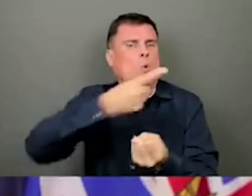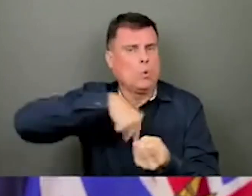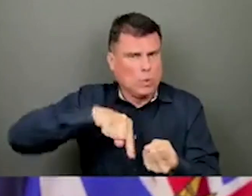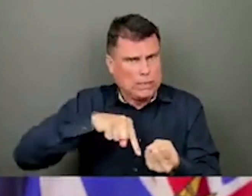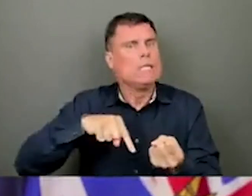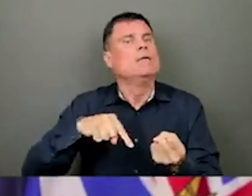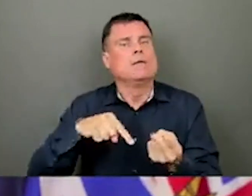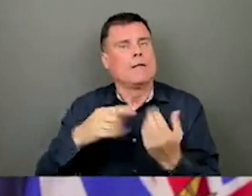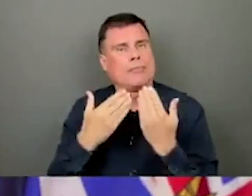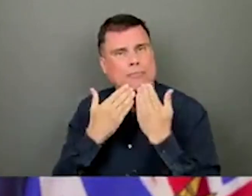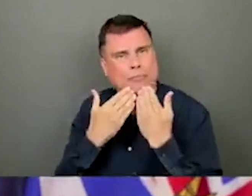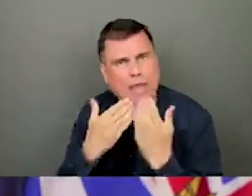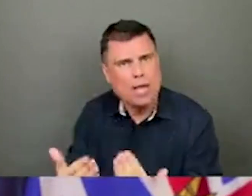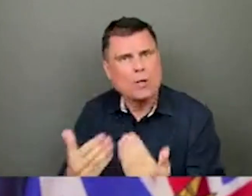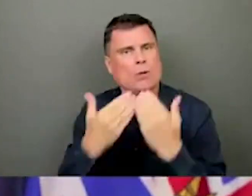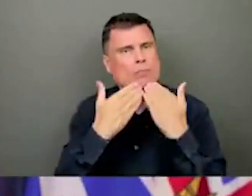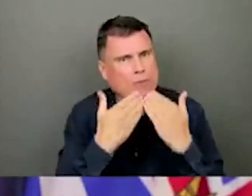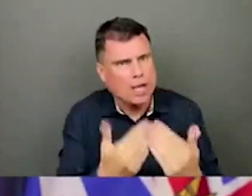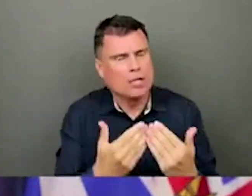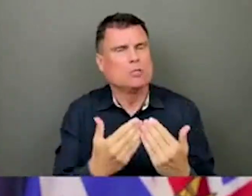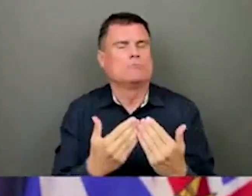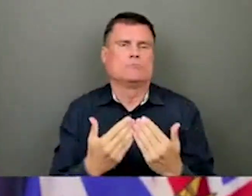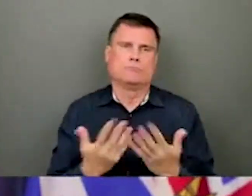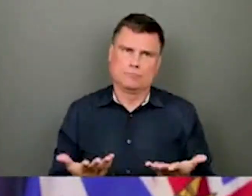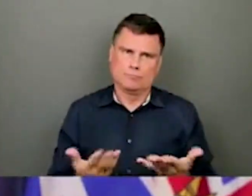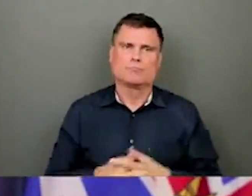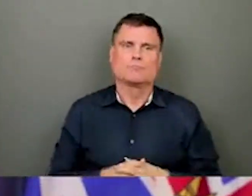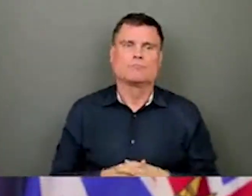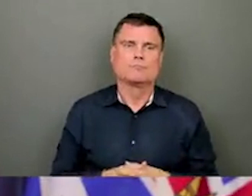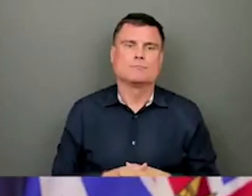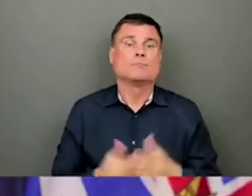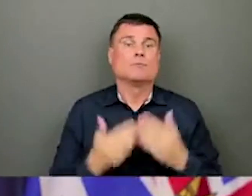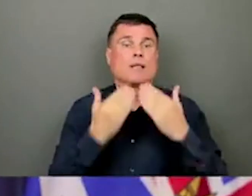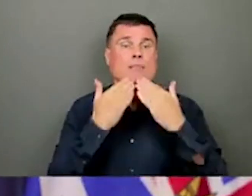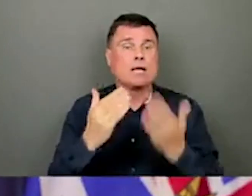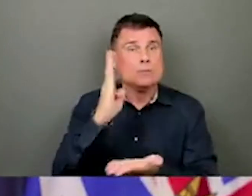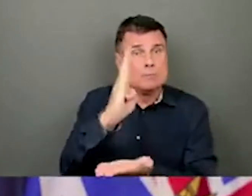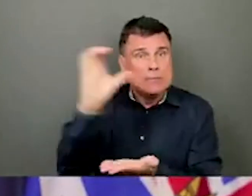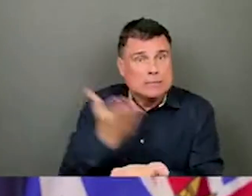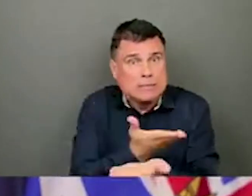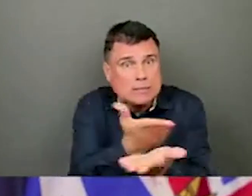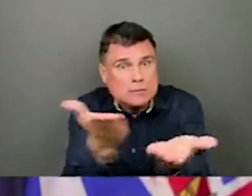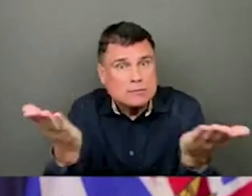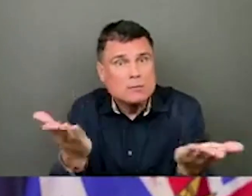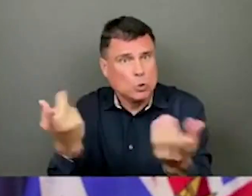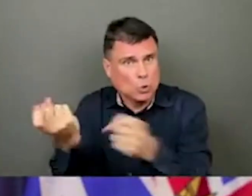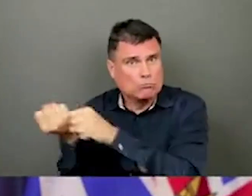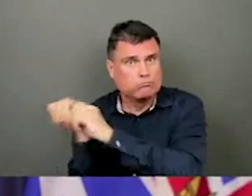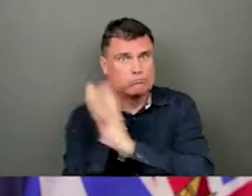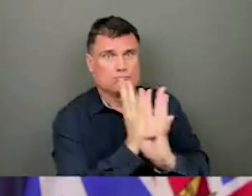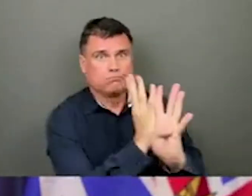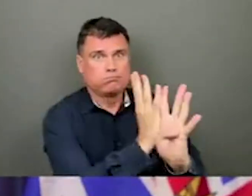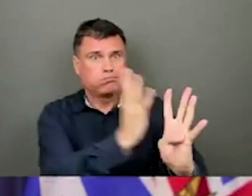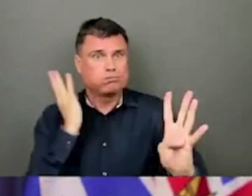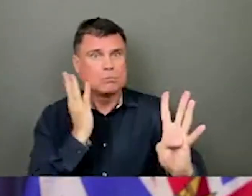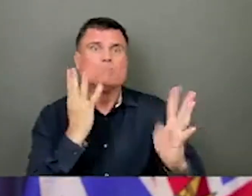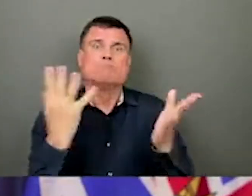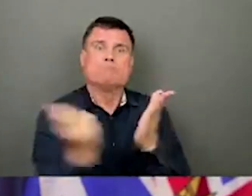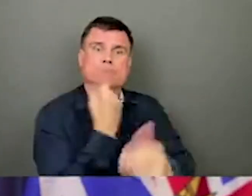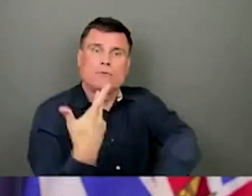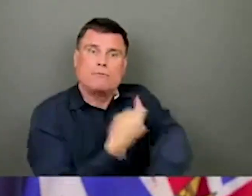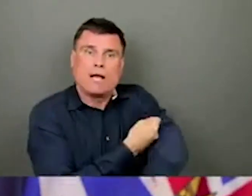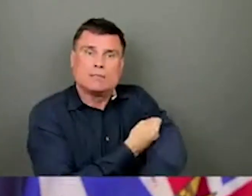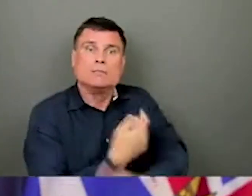British Columbians who themselves have stepped up in their vast majority to get vaccinated and then get vaccinated again, we say